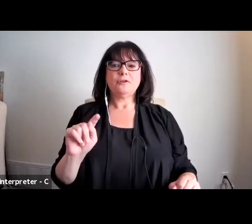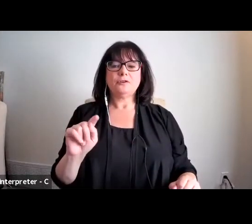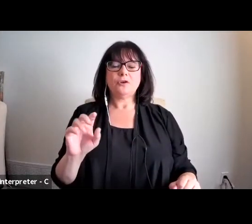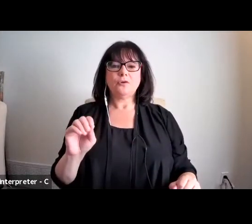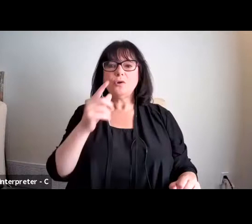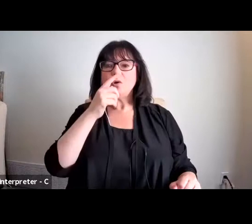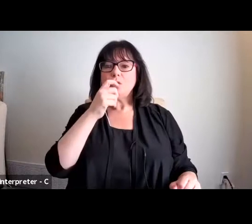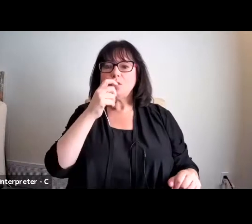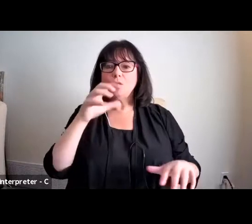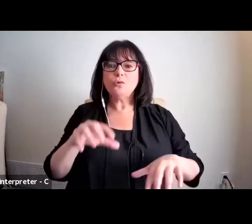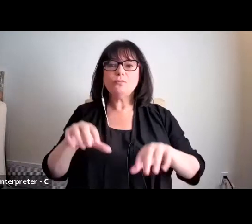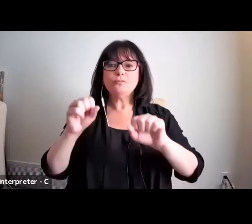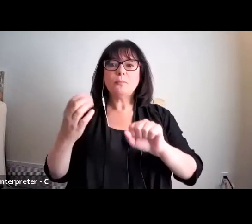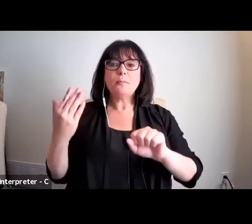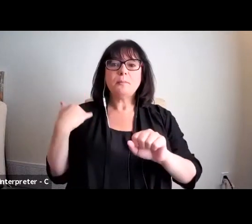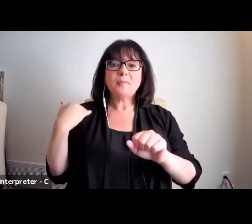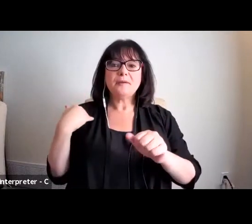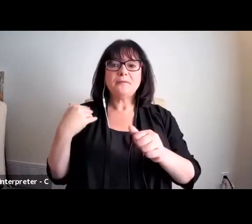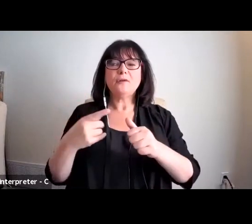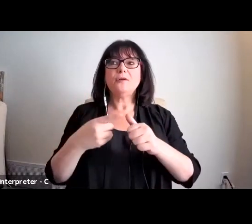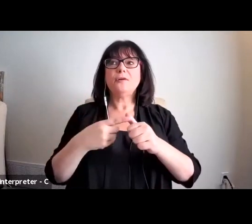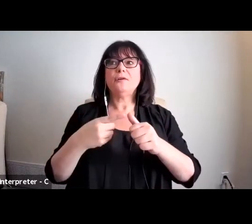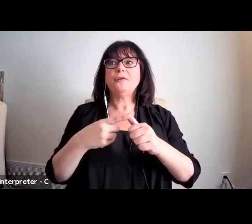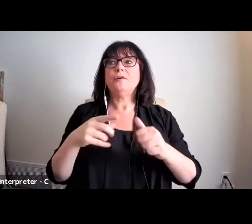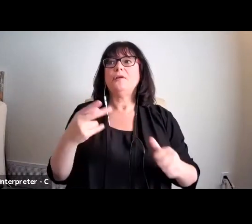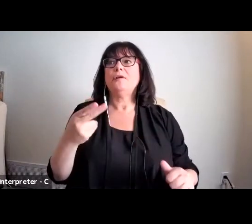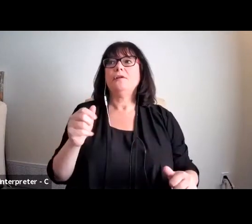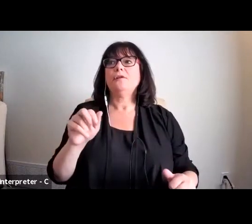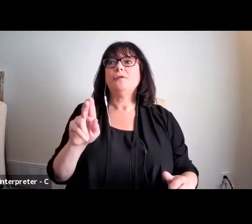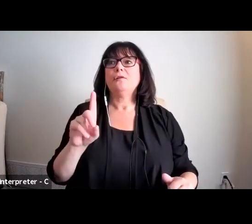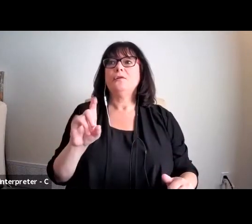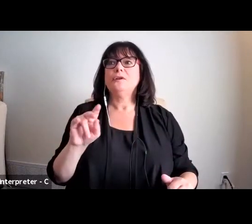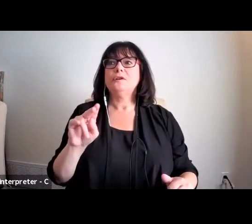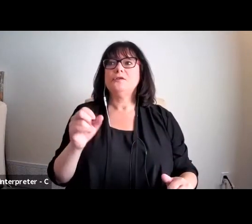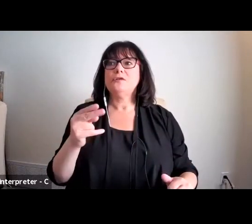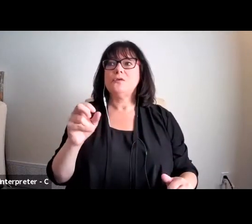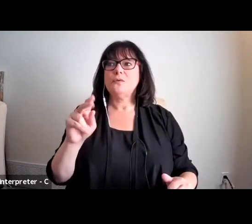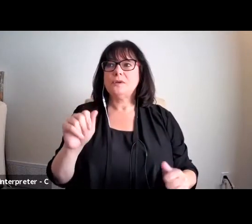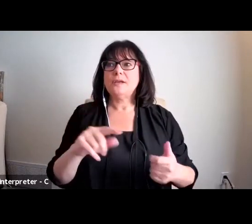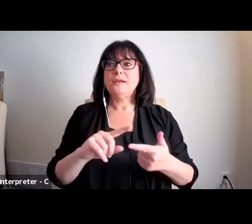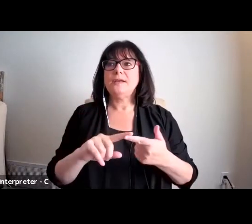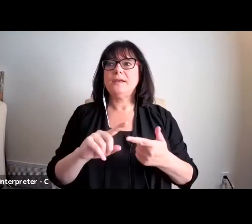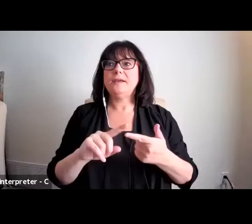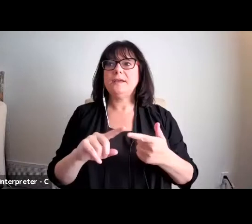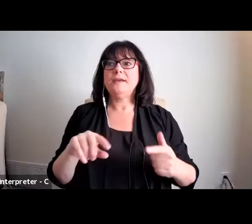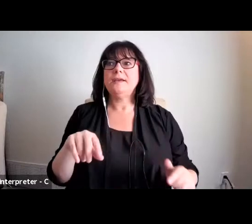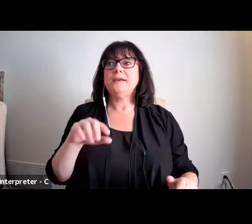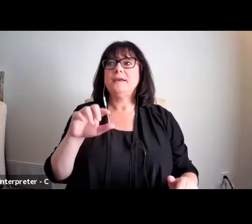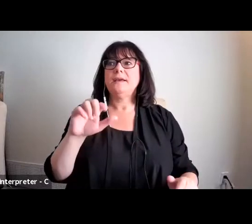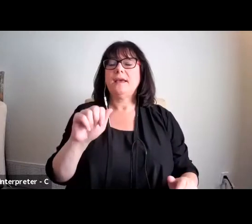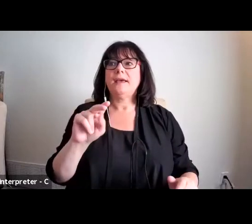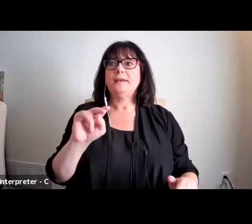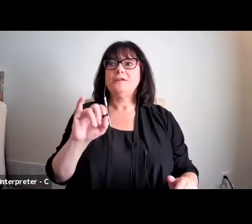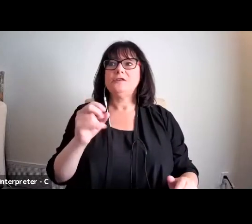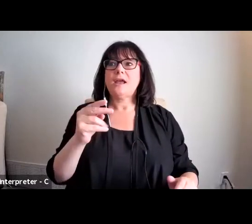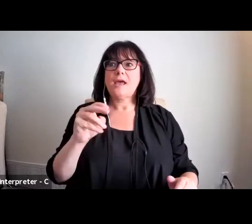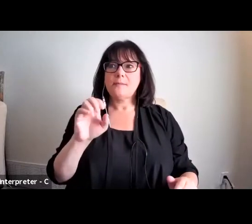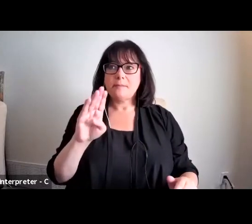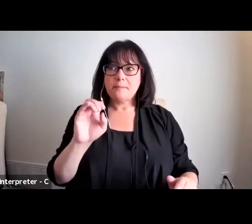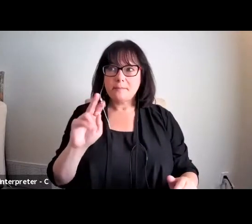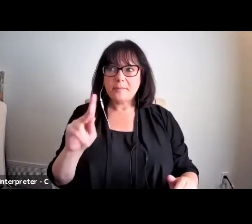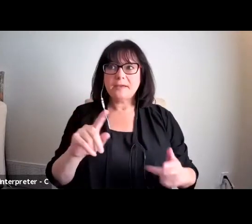Haudenosaunee Confederacy, and the Huron-Wendat. It is now home to many First Nation, Inuit, and Métis